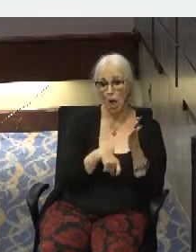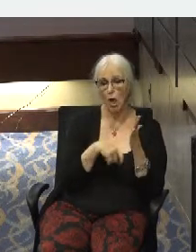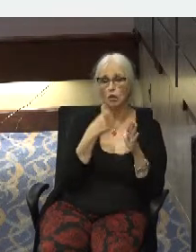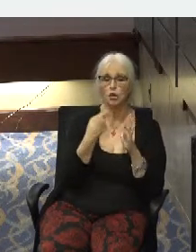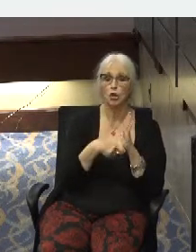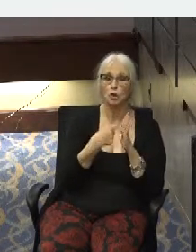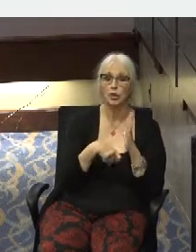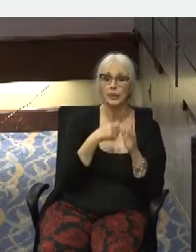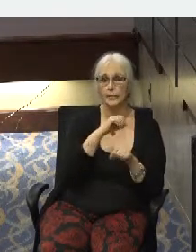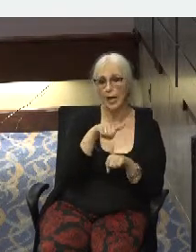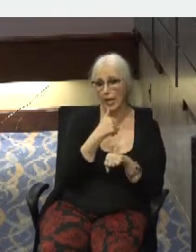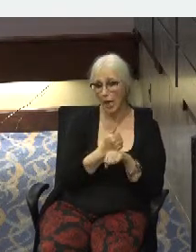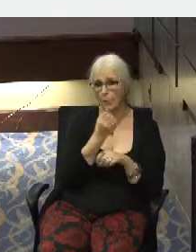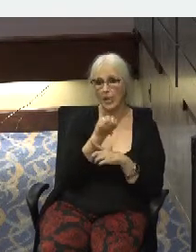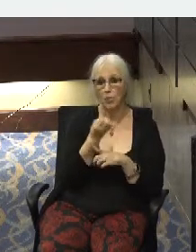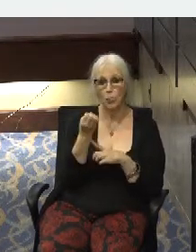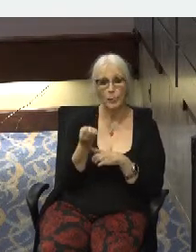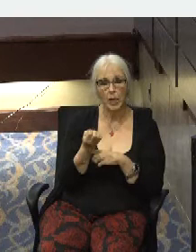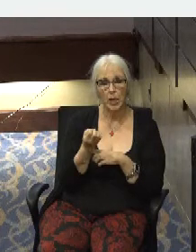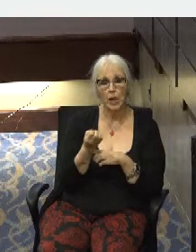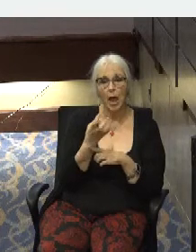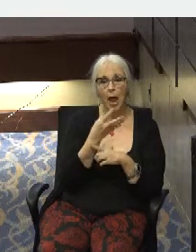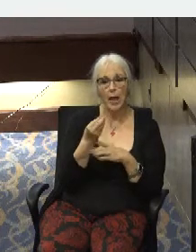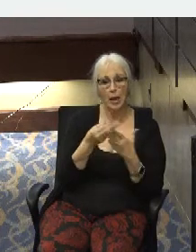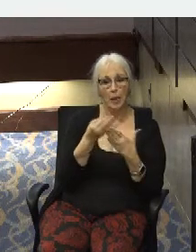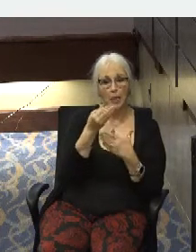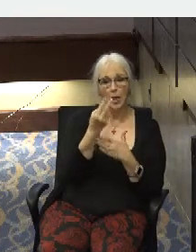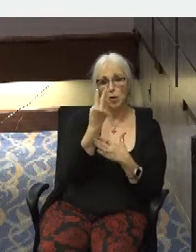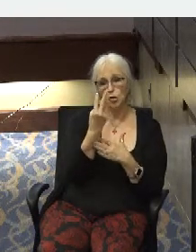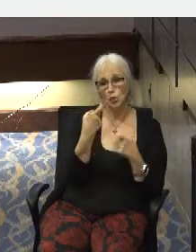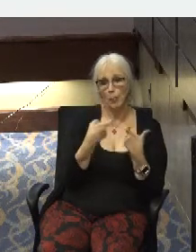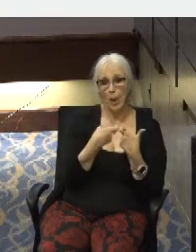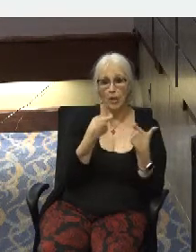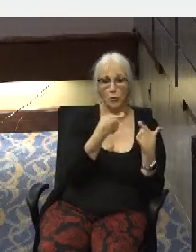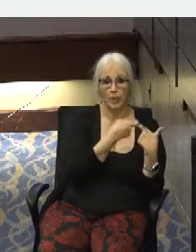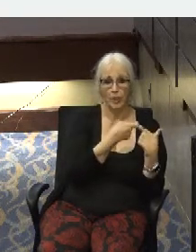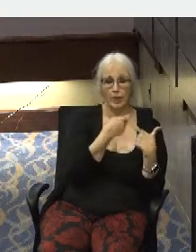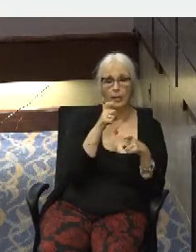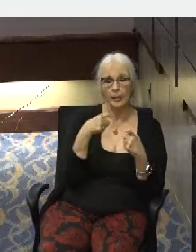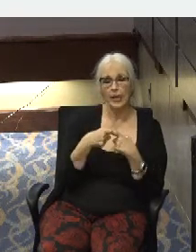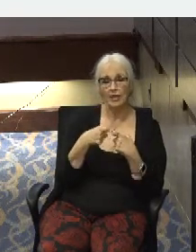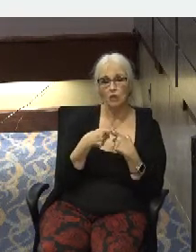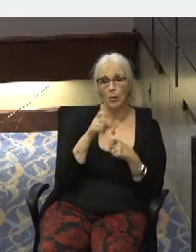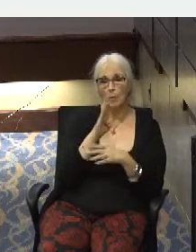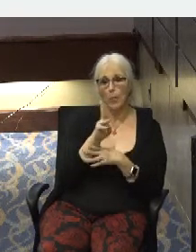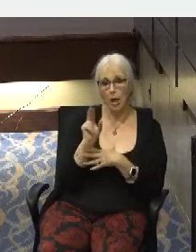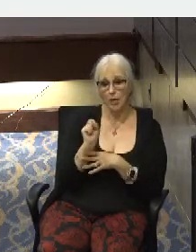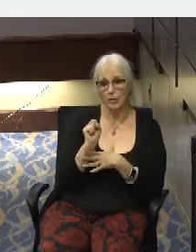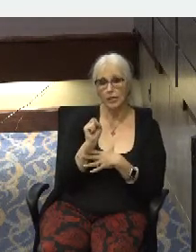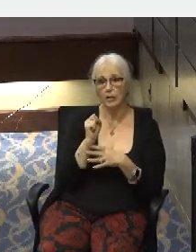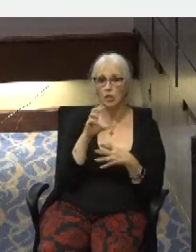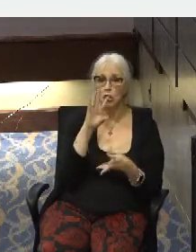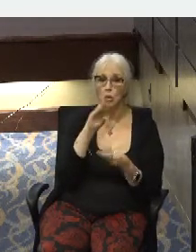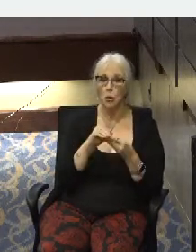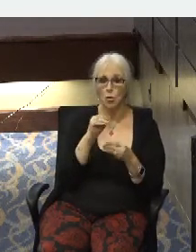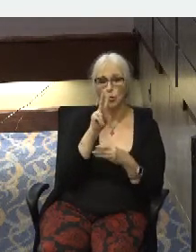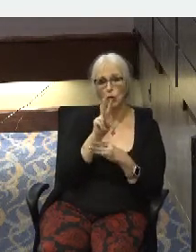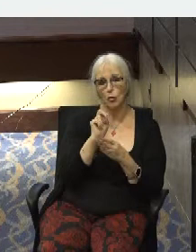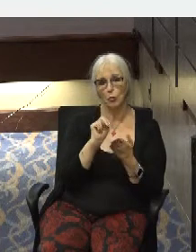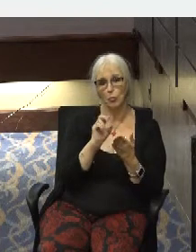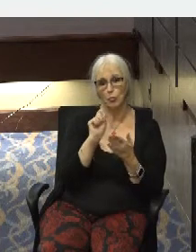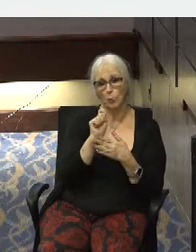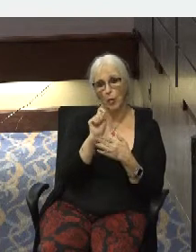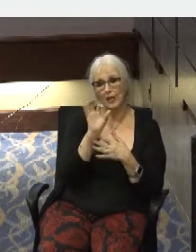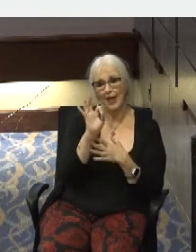charging setup equipment and the purchase of 2 battery electric buses for a total cost of $2.9 million with a local share